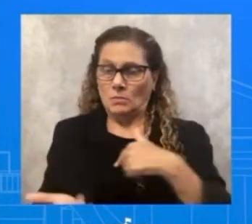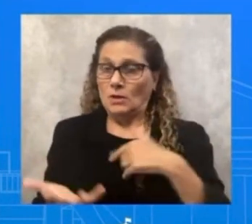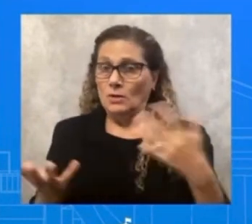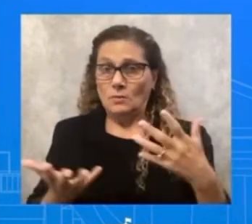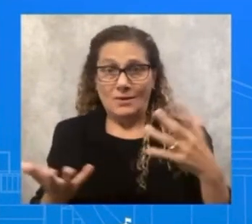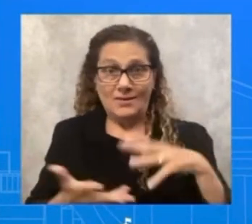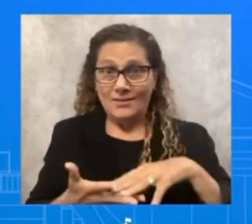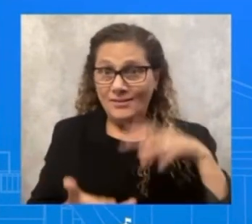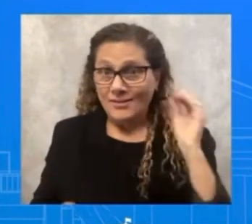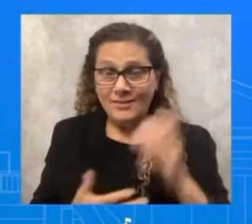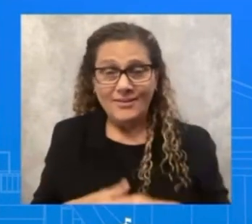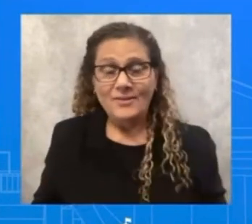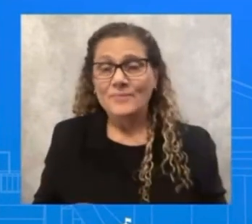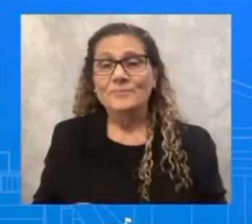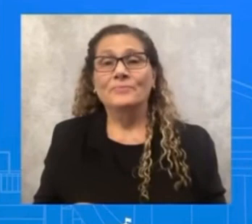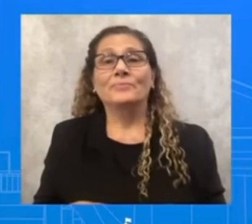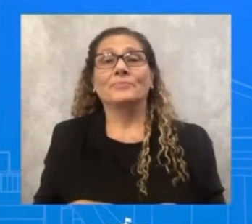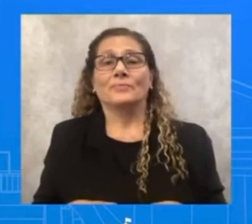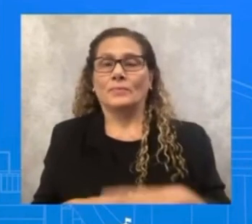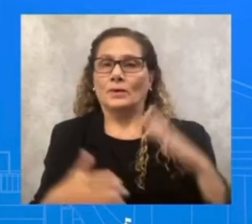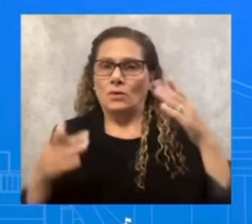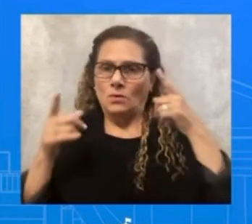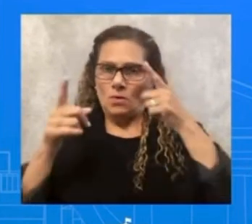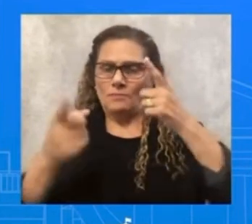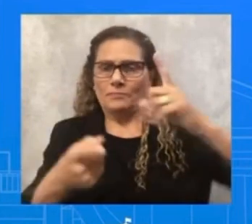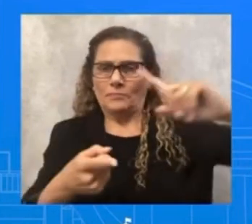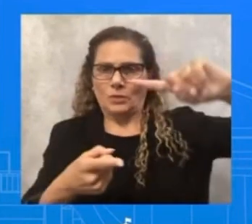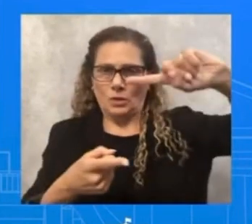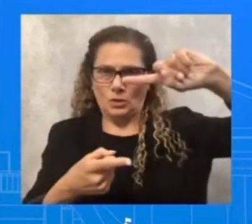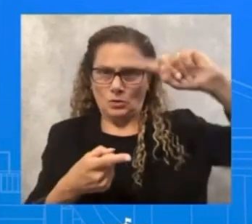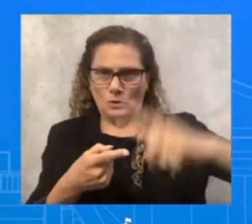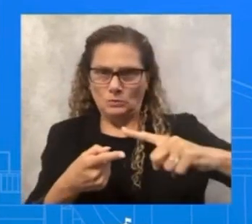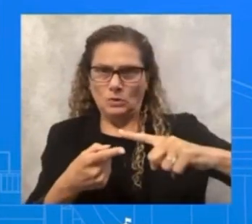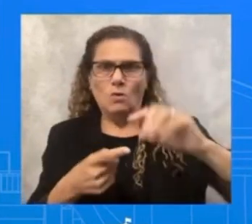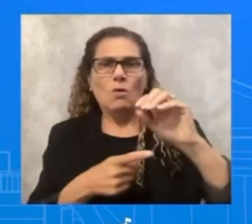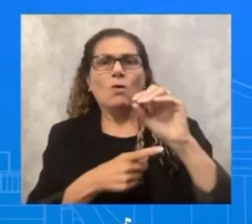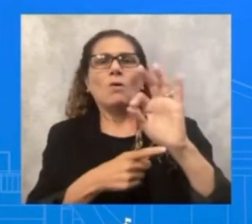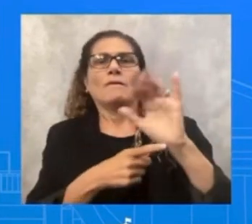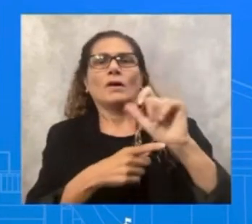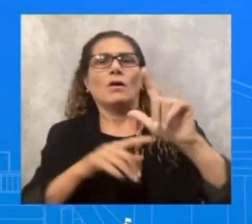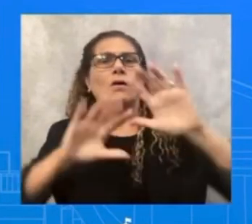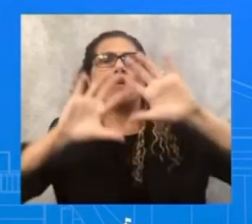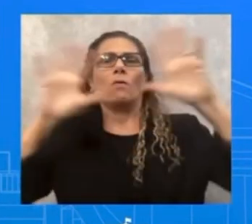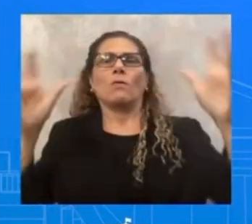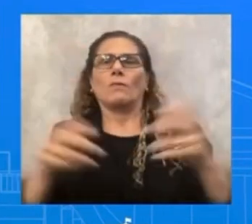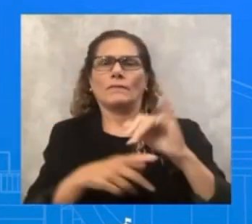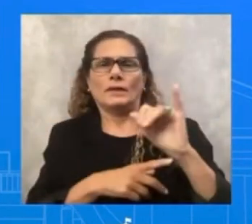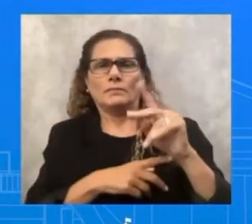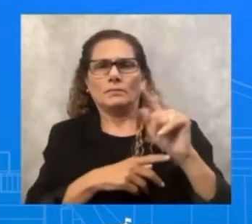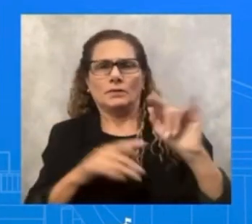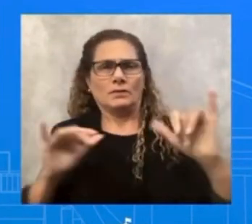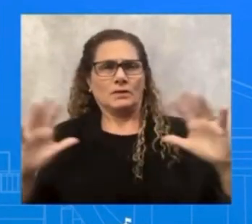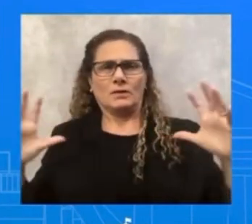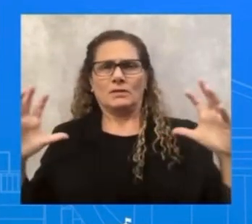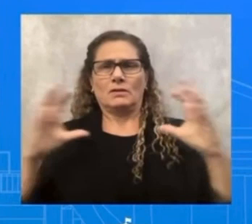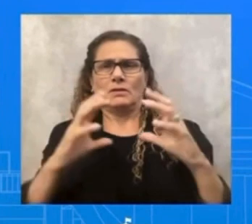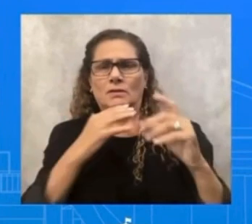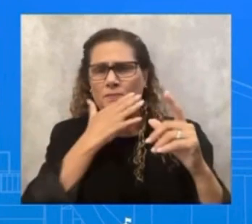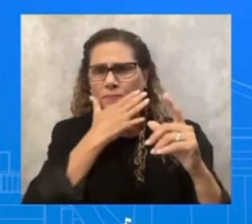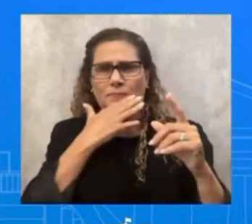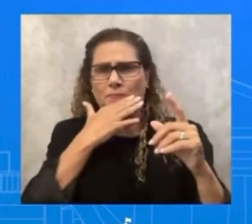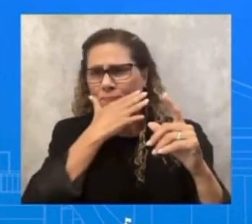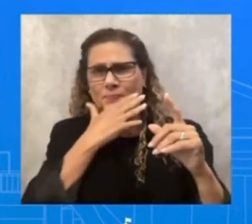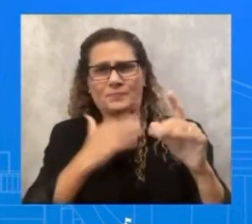our overall energy oil imports by 40 to 59%, and that's well